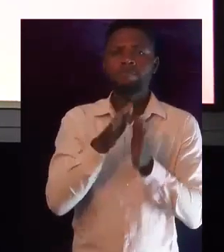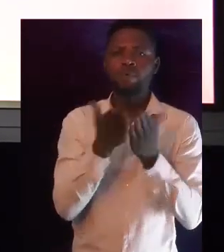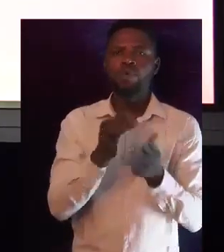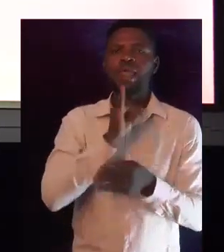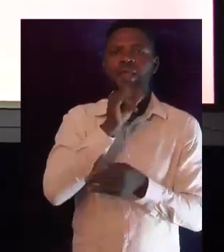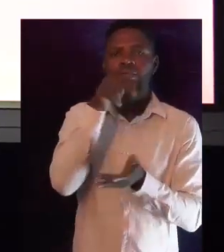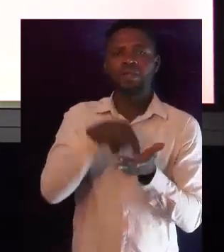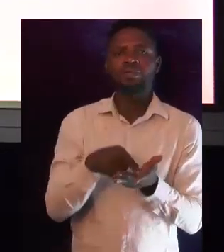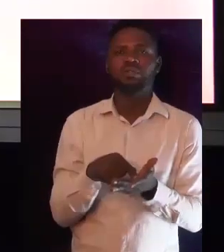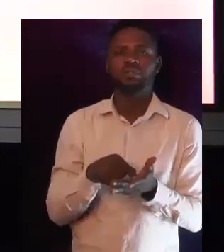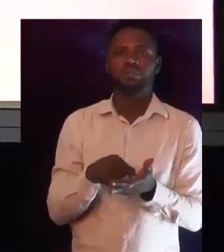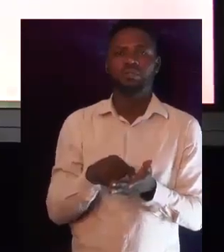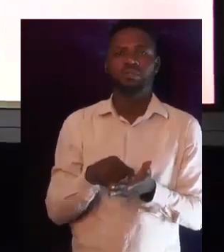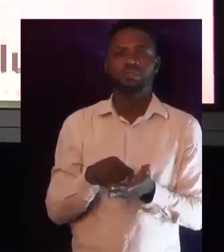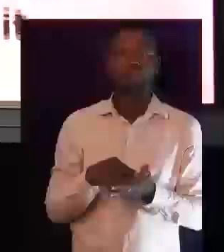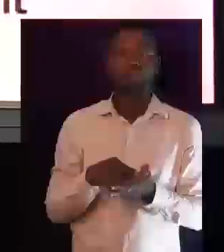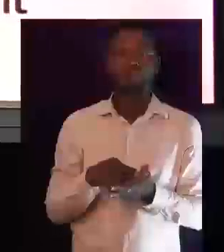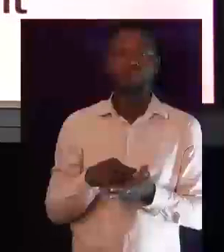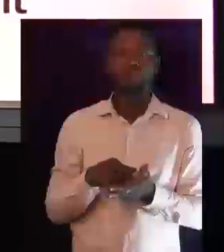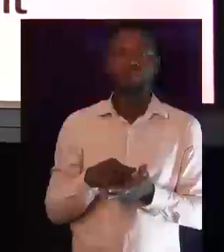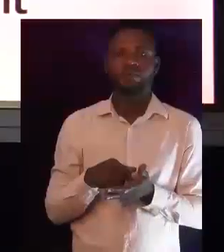Whose book is this?